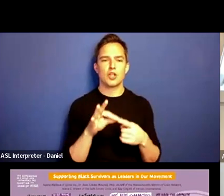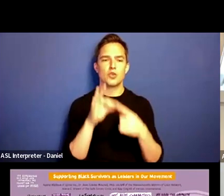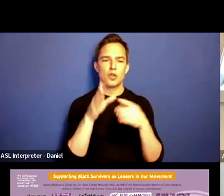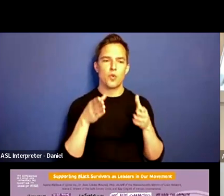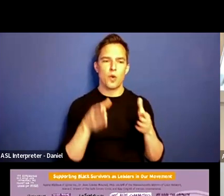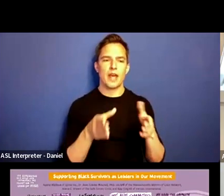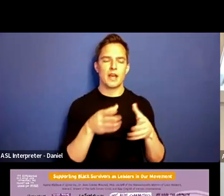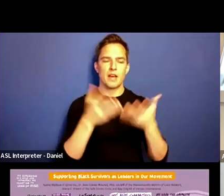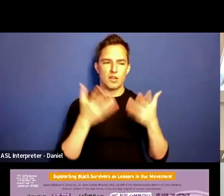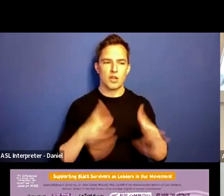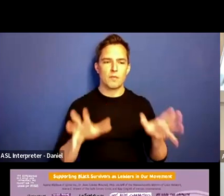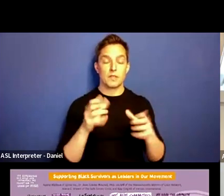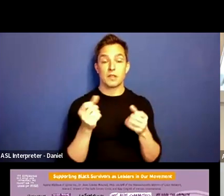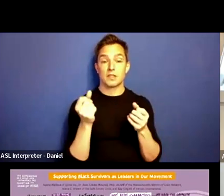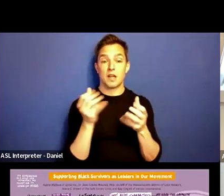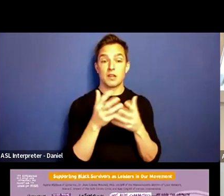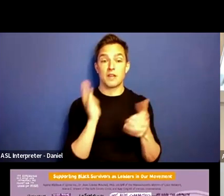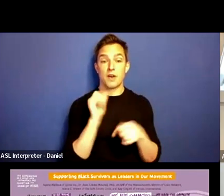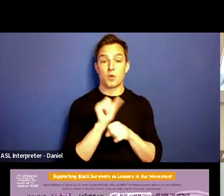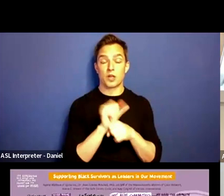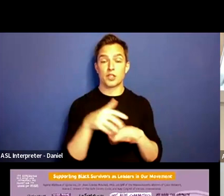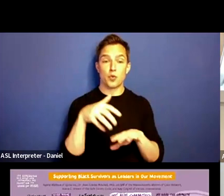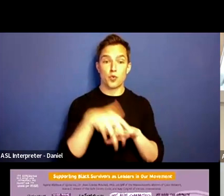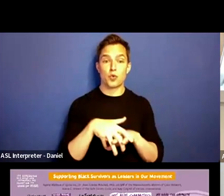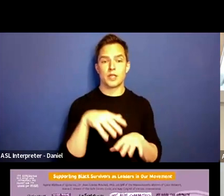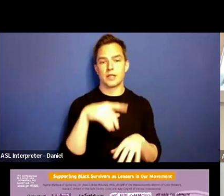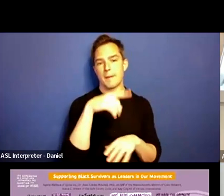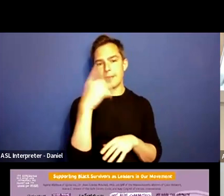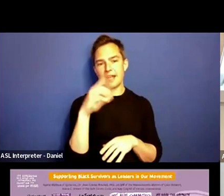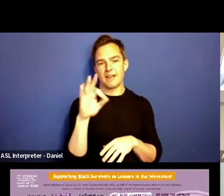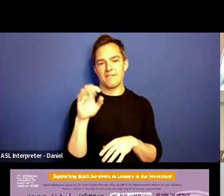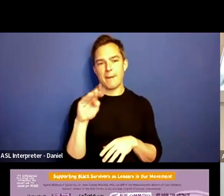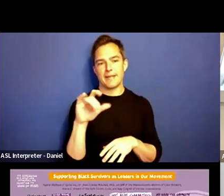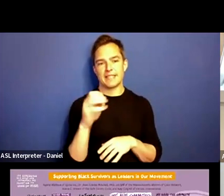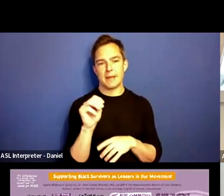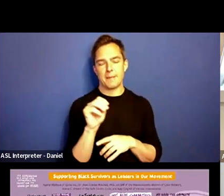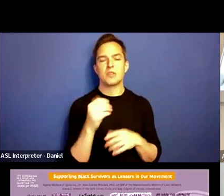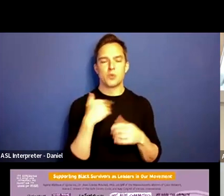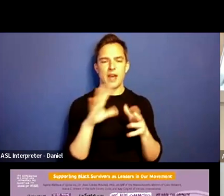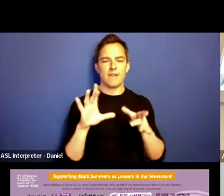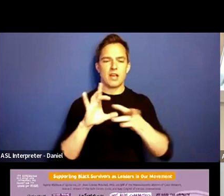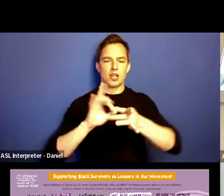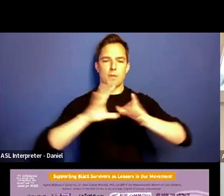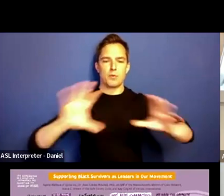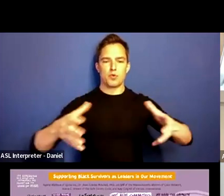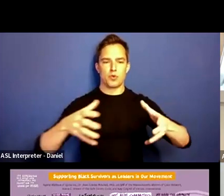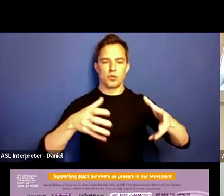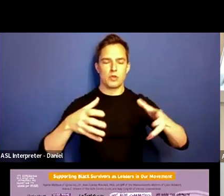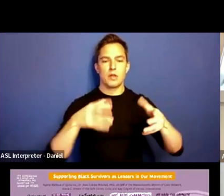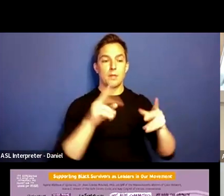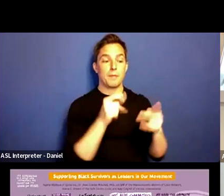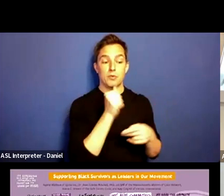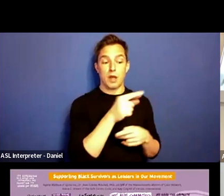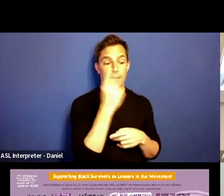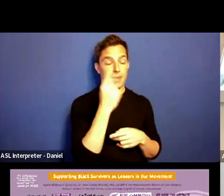lot of our work is rooted in Black feminism. So we have a very communal way of doing the work. And I think that a lot of folks who are not Black women in